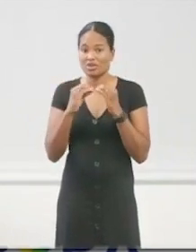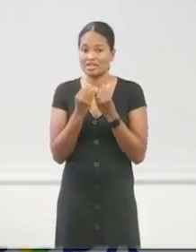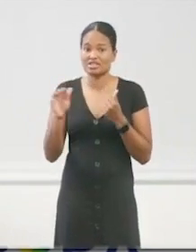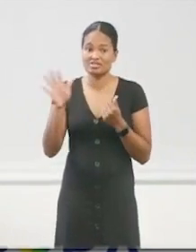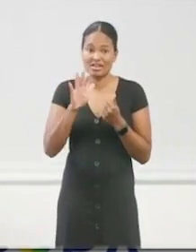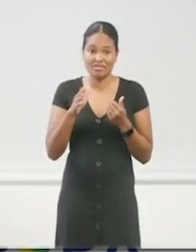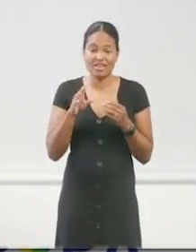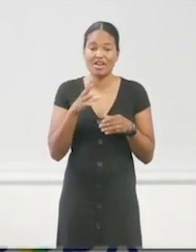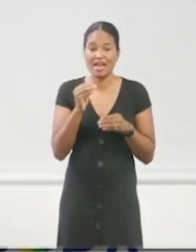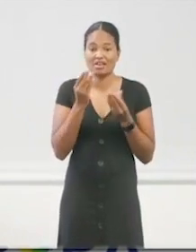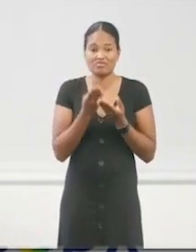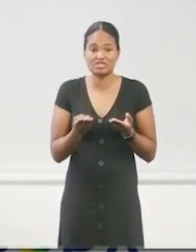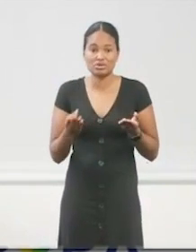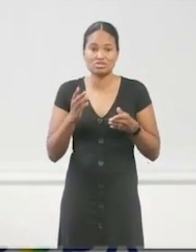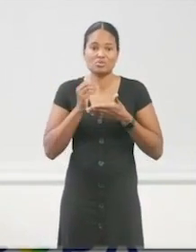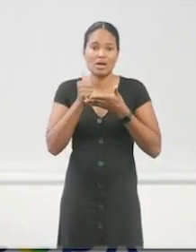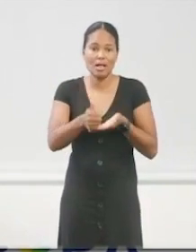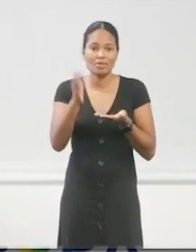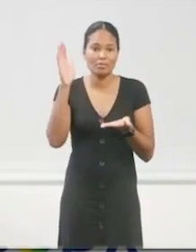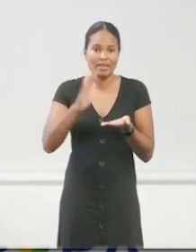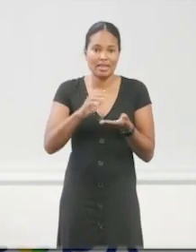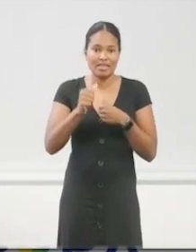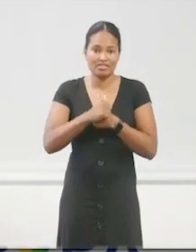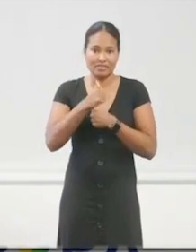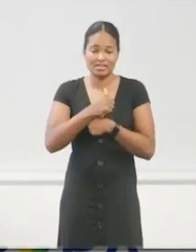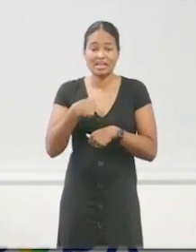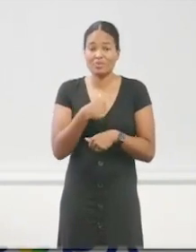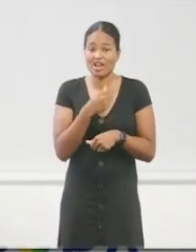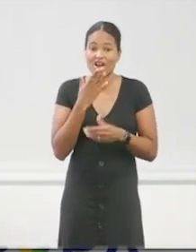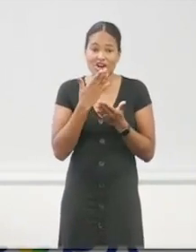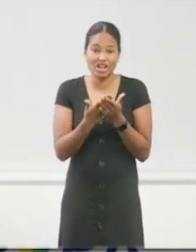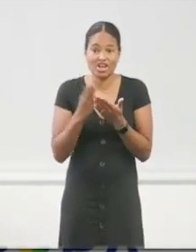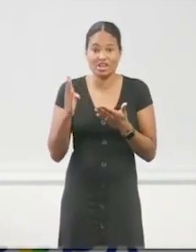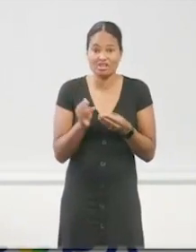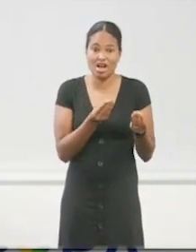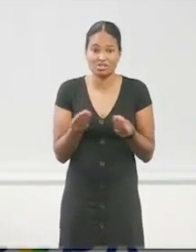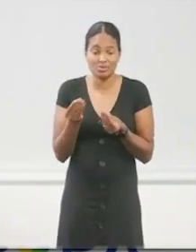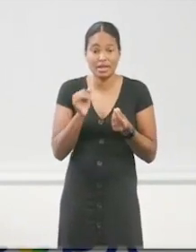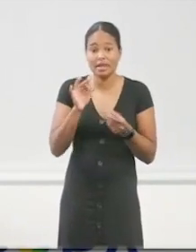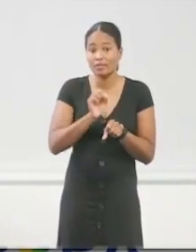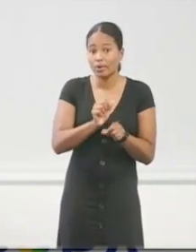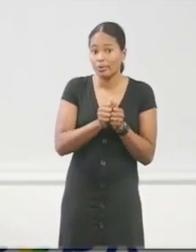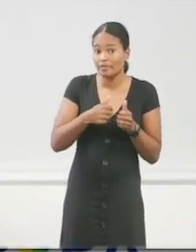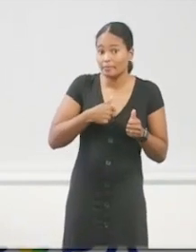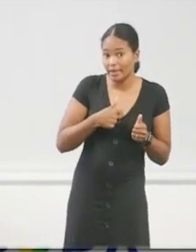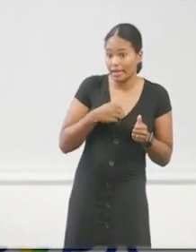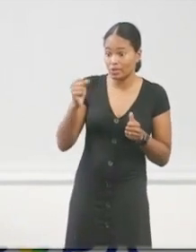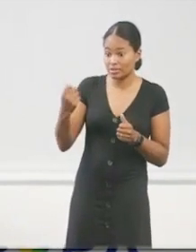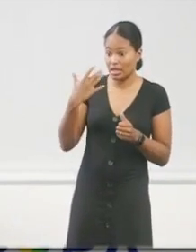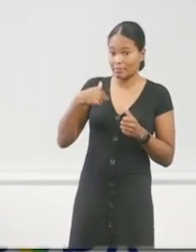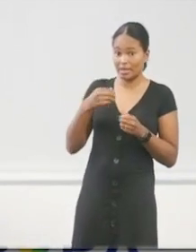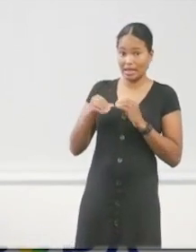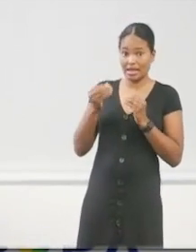help you mitigate those risks. And we are also a good conduit for communicating. So if you're working with me and you send me some information, I